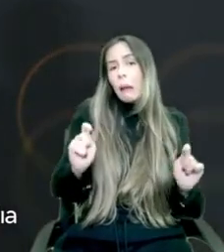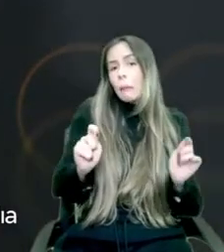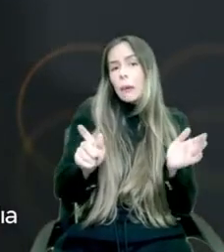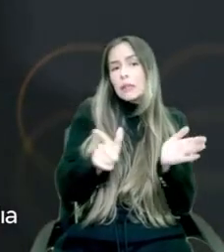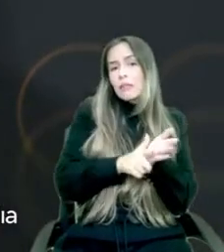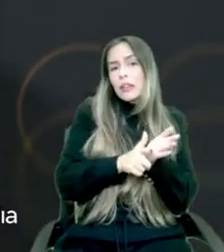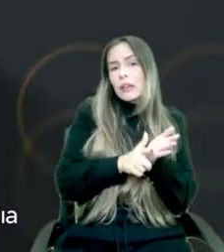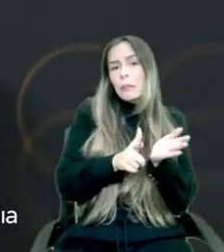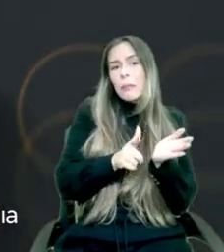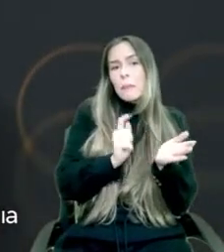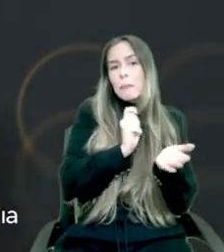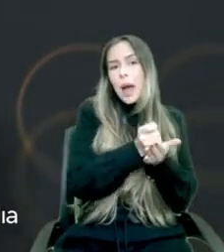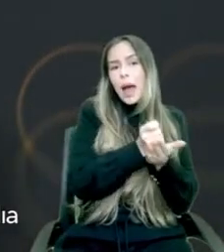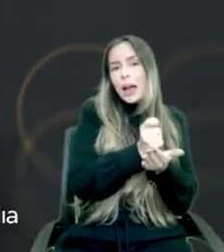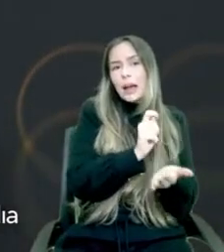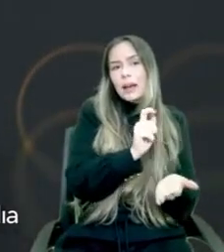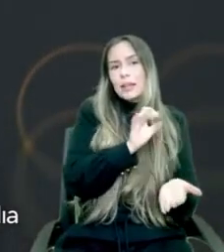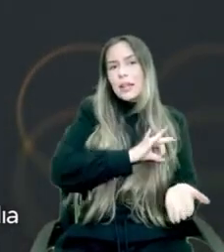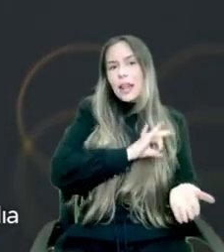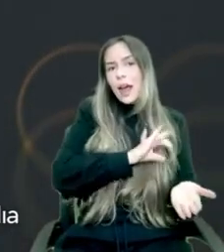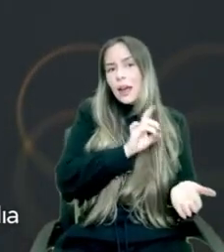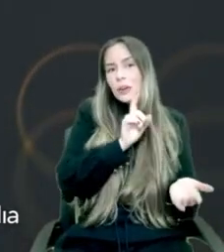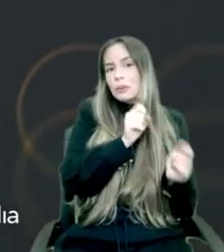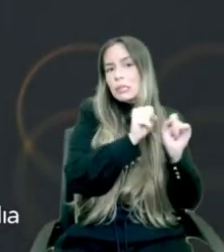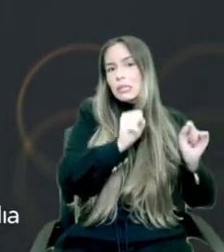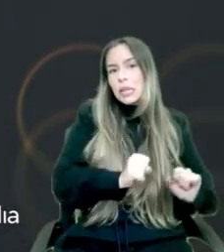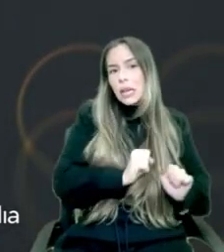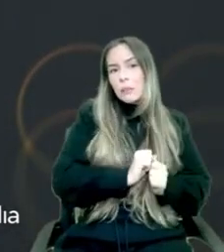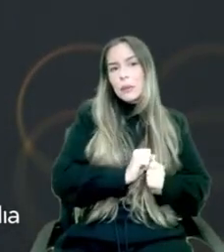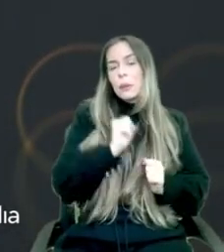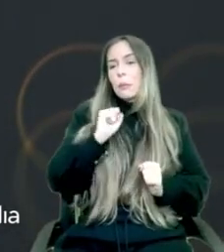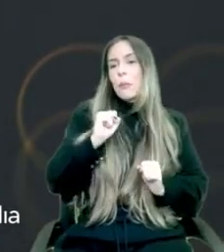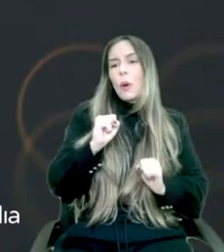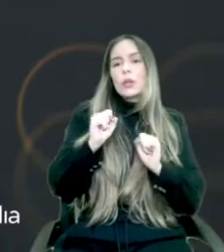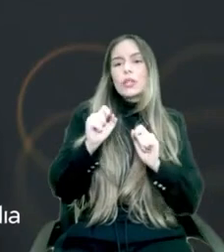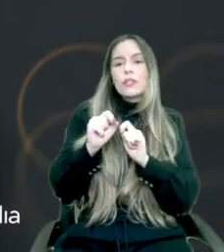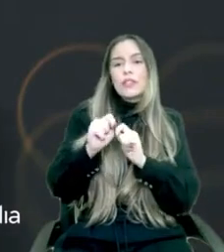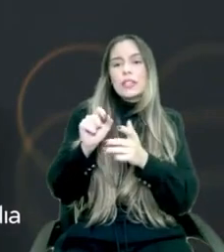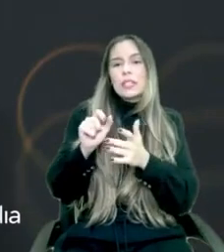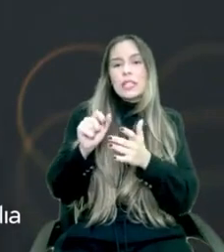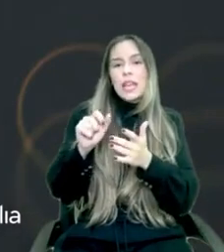print reports on this strange green and white striped paper, or whatever that stuff is.